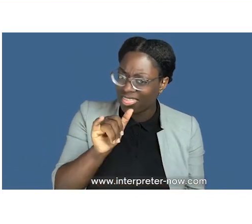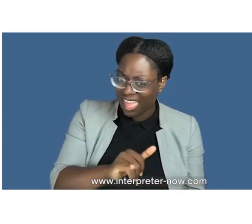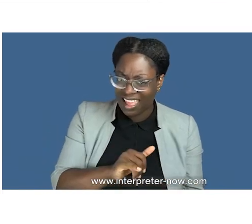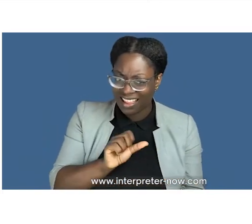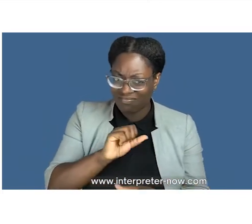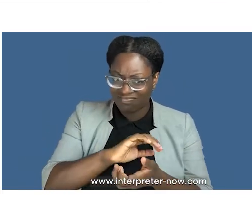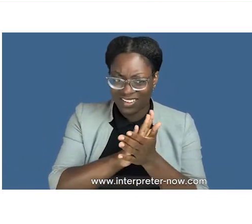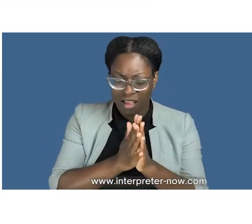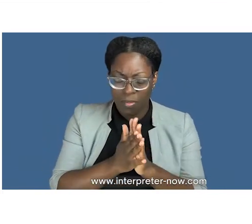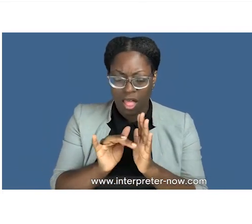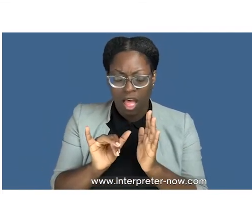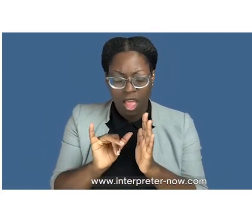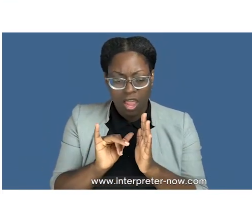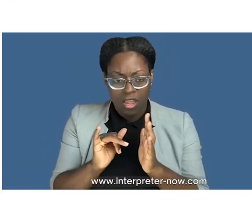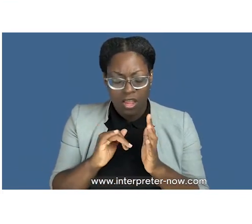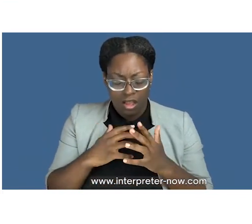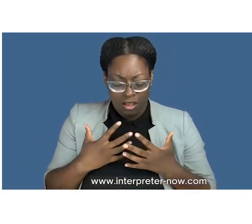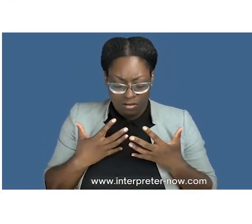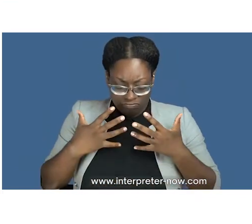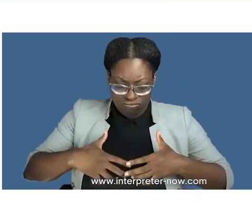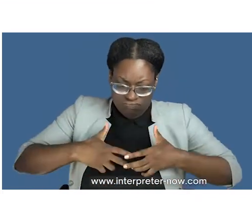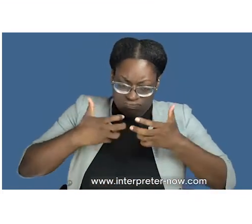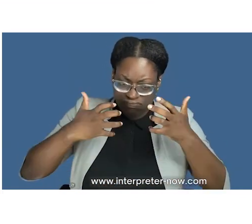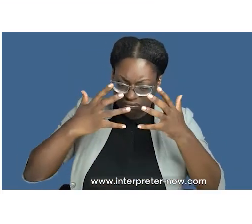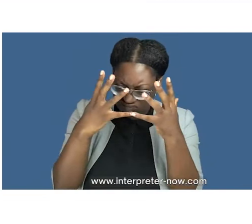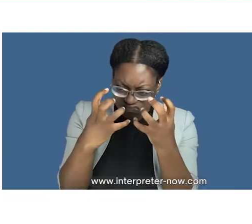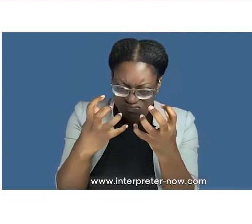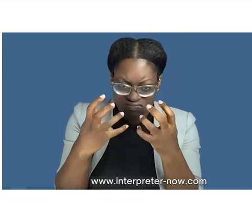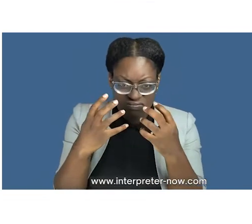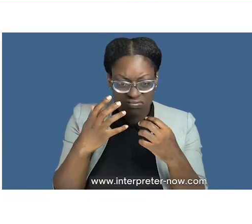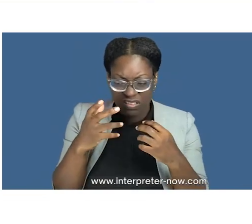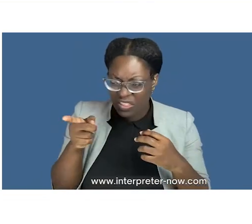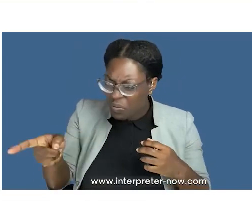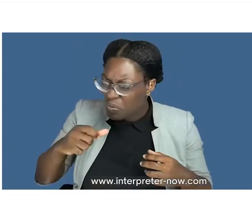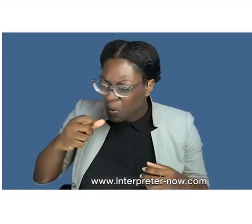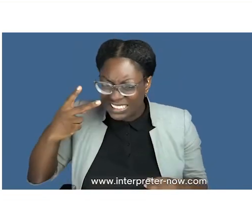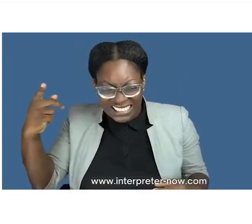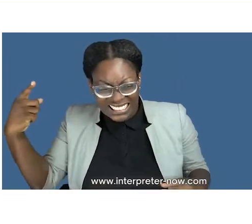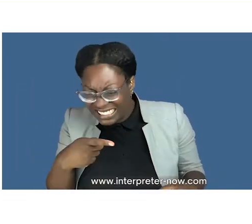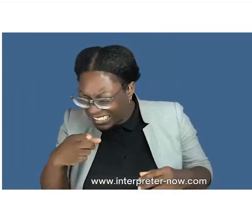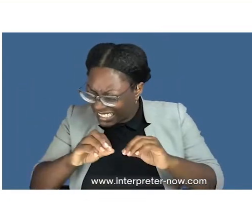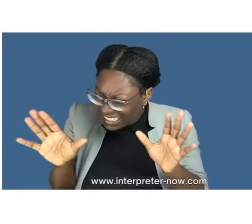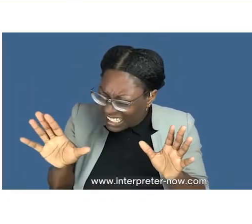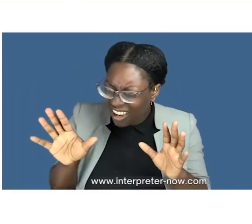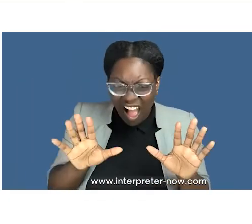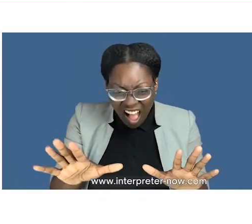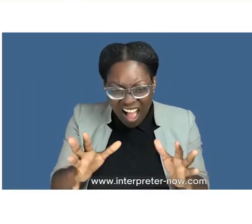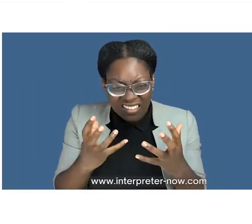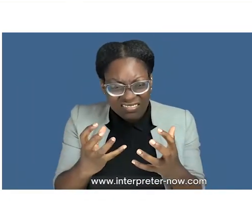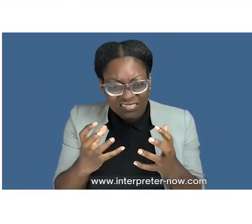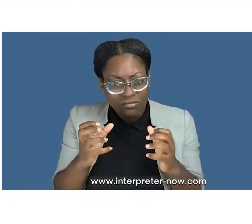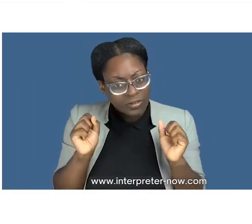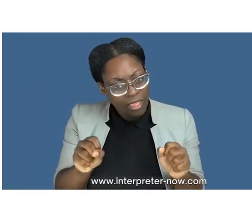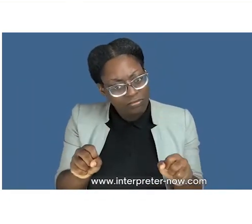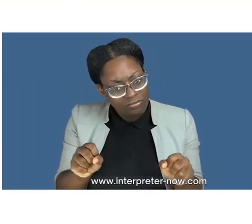the toxicity and it can start to live in your body. It can start to live in your thoughts as well. So making sure you're taking care of